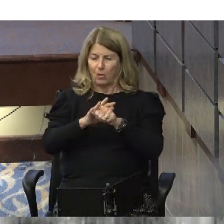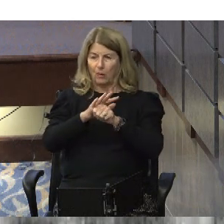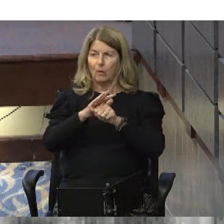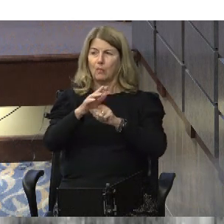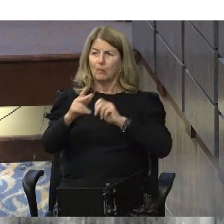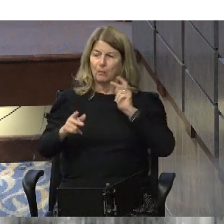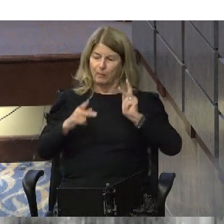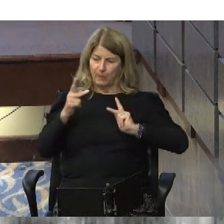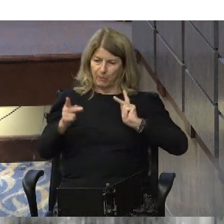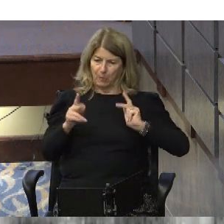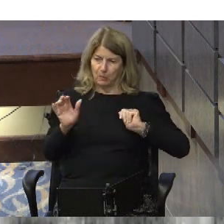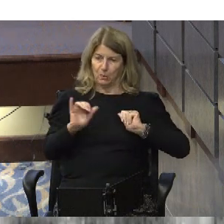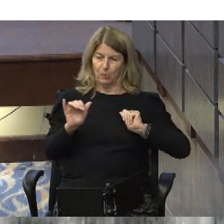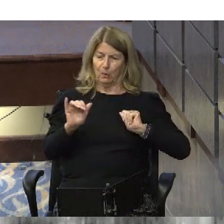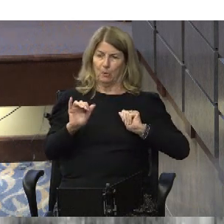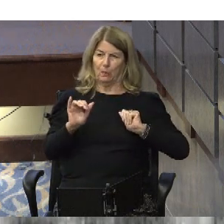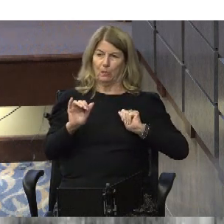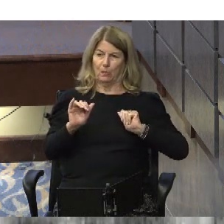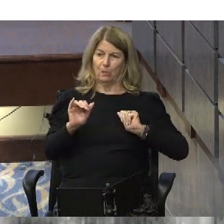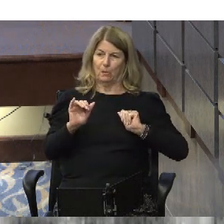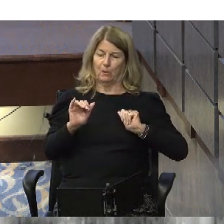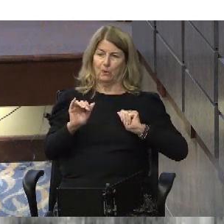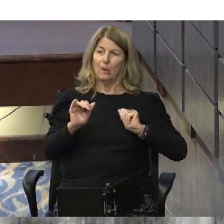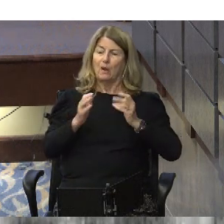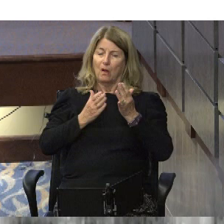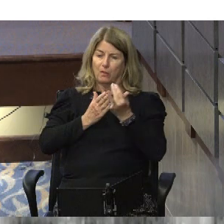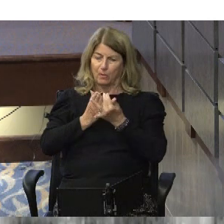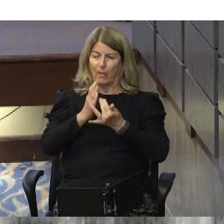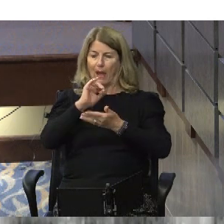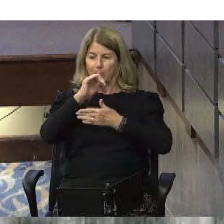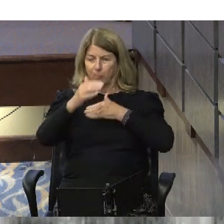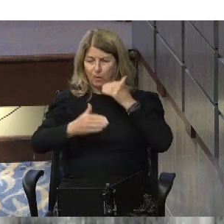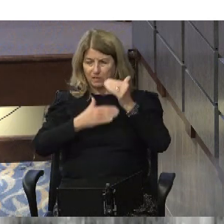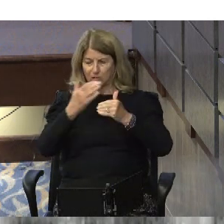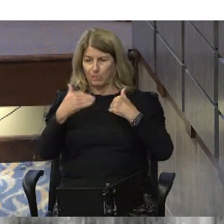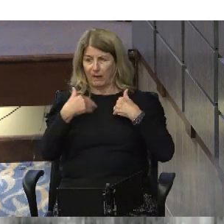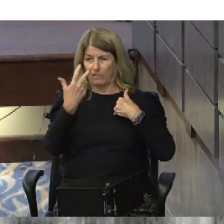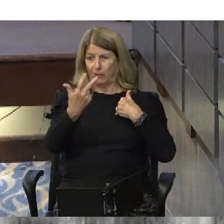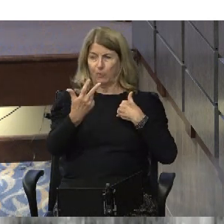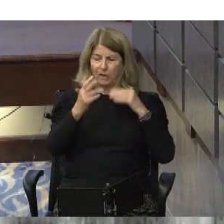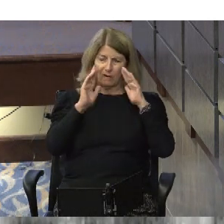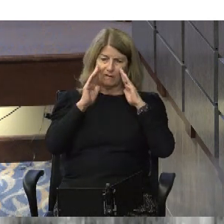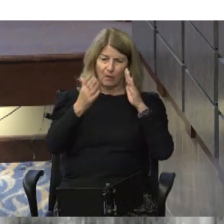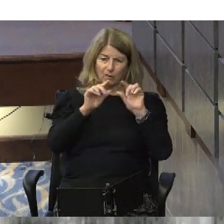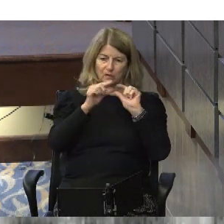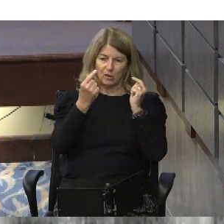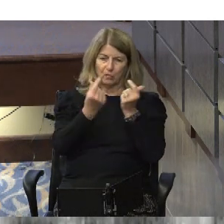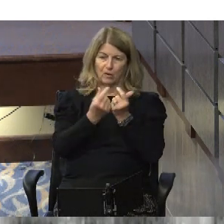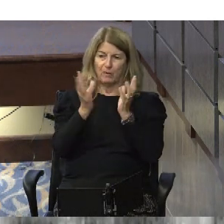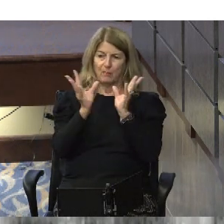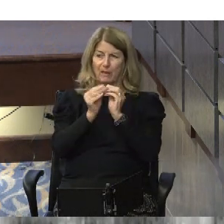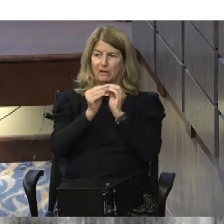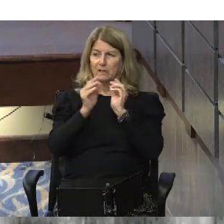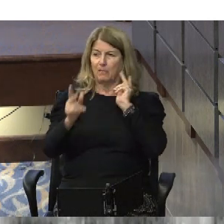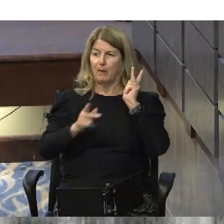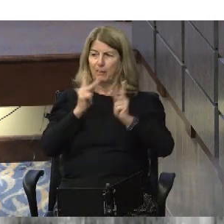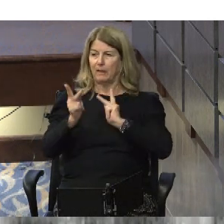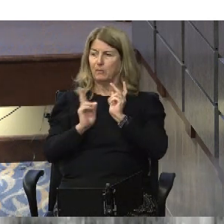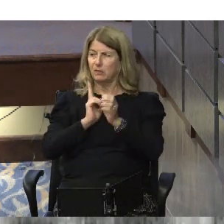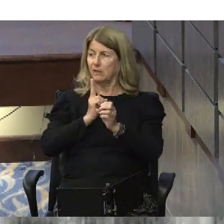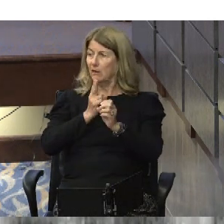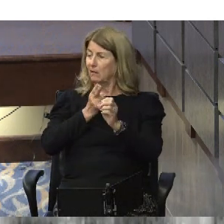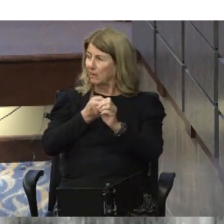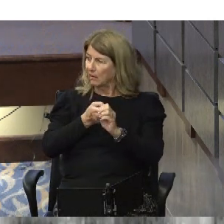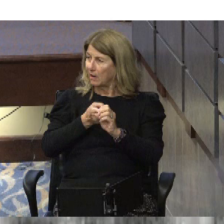citizens. Through the stakeholder process, we had 3 focus group meetings, and then public participation, we carried out a